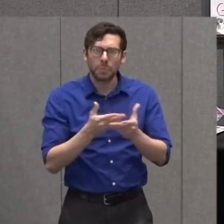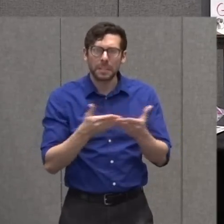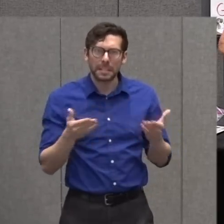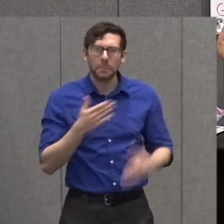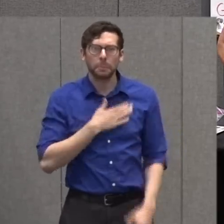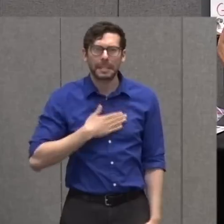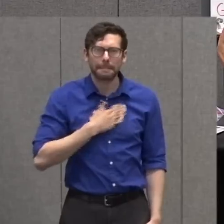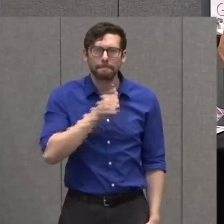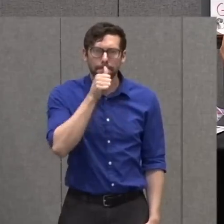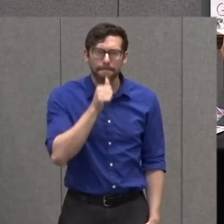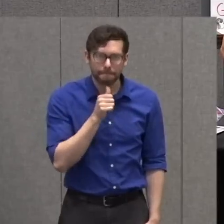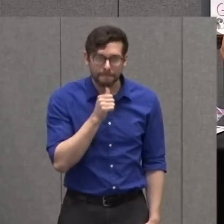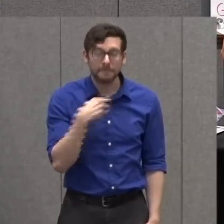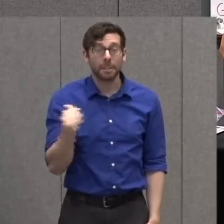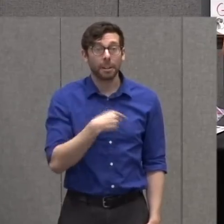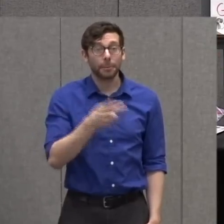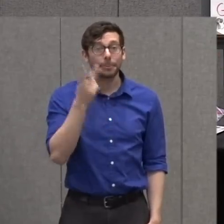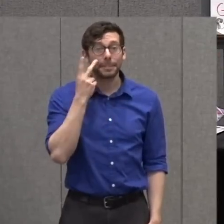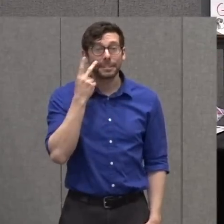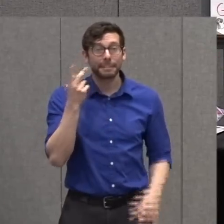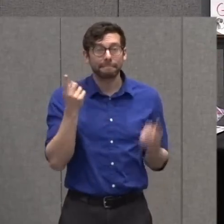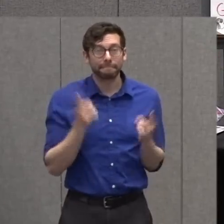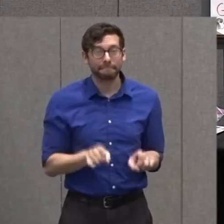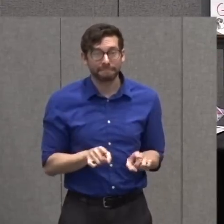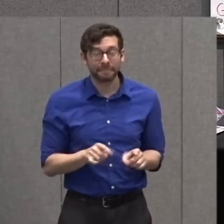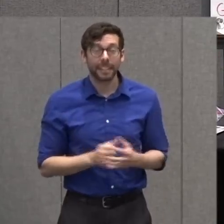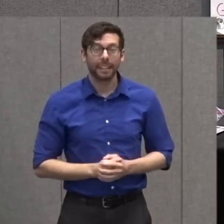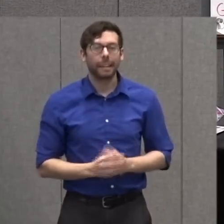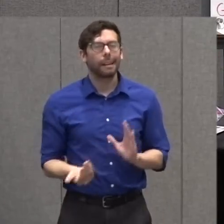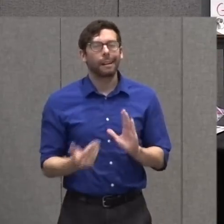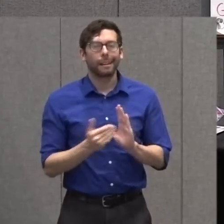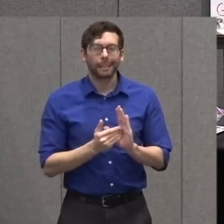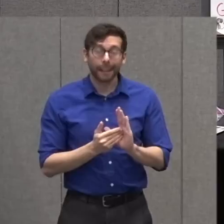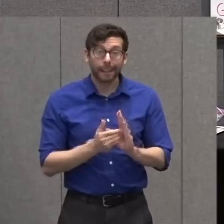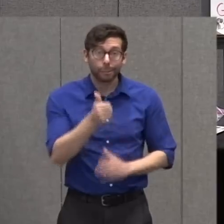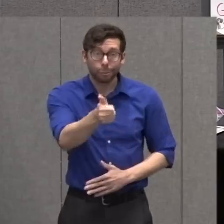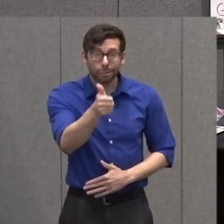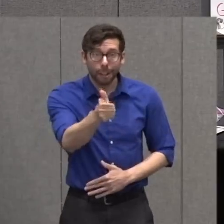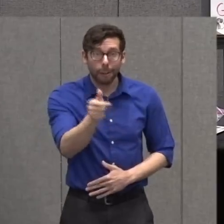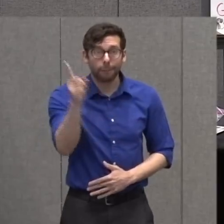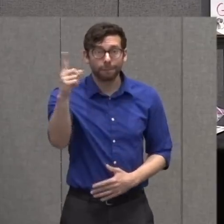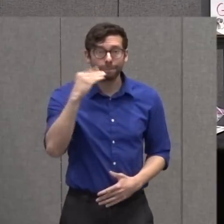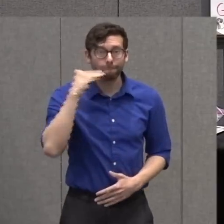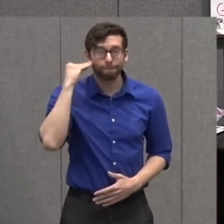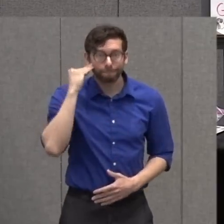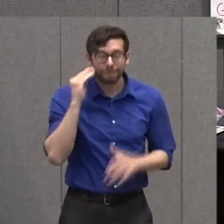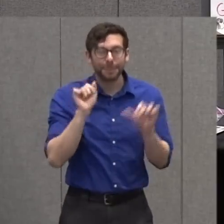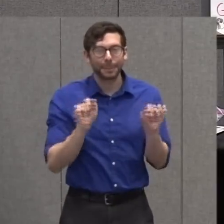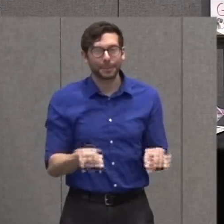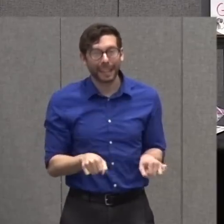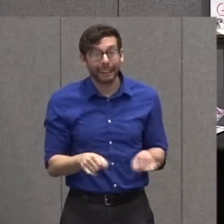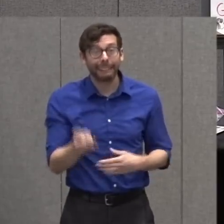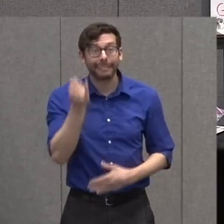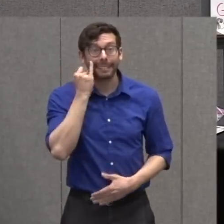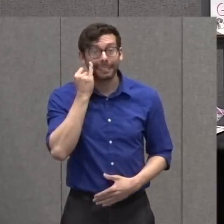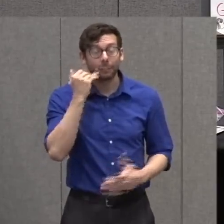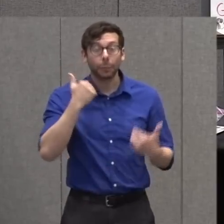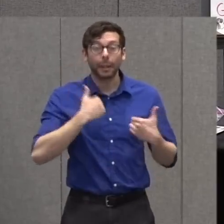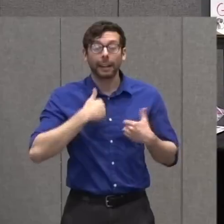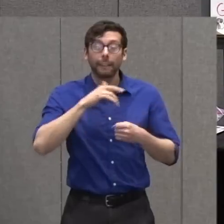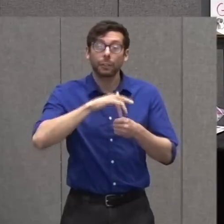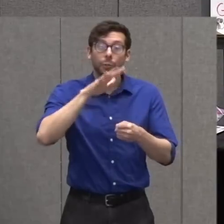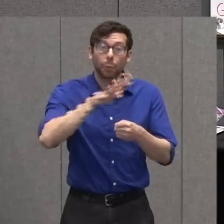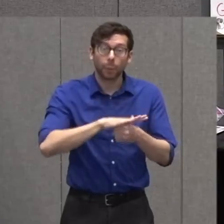we'll see how it works. Again, you can do this experiment at home if you have some soda, a clear soda, or it